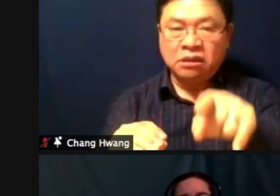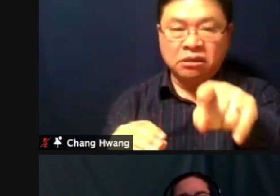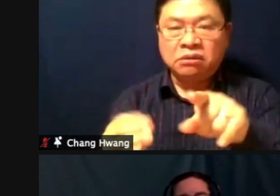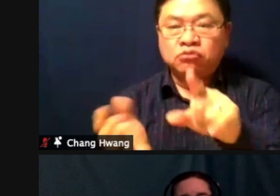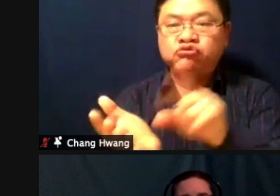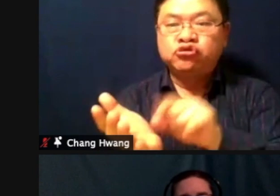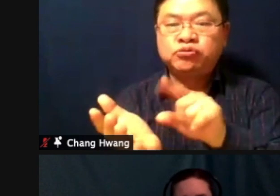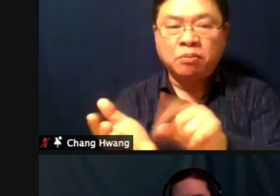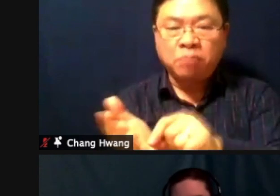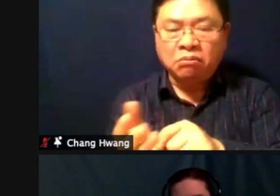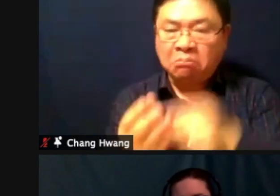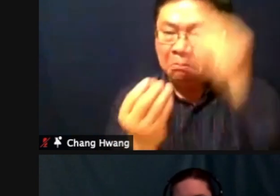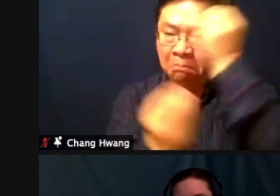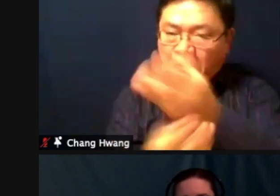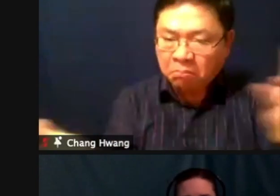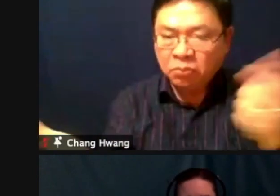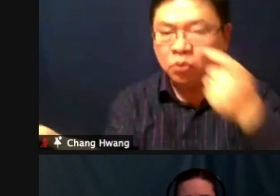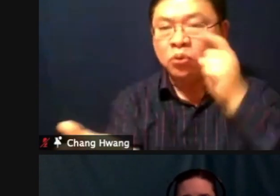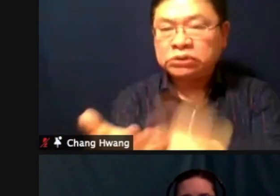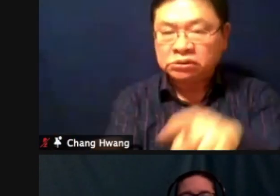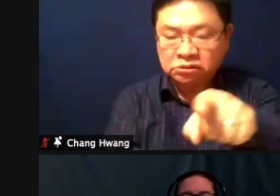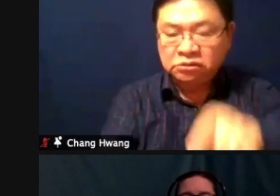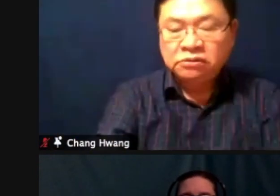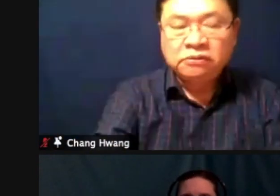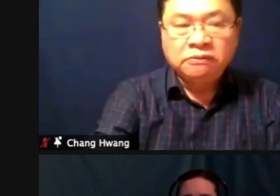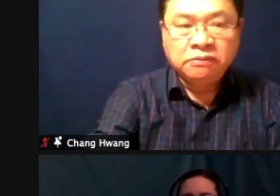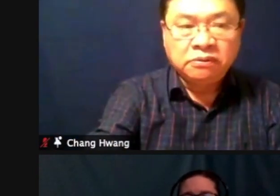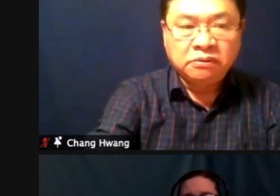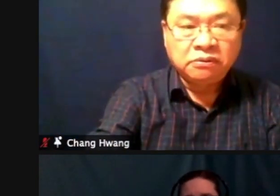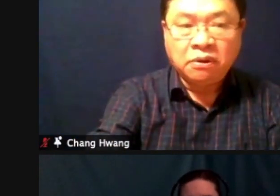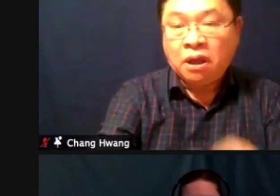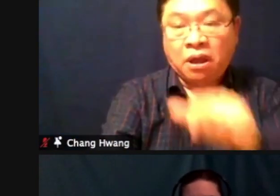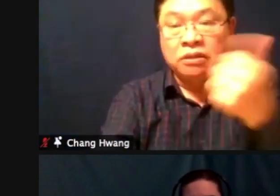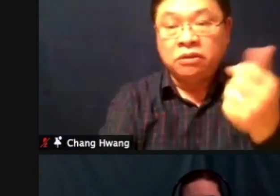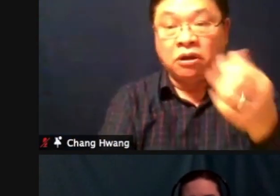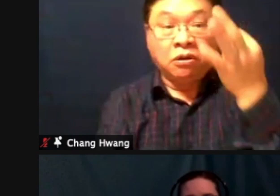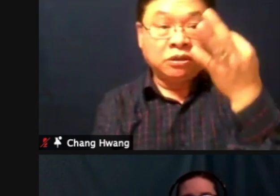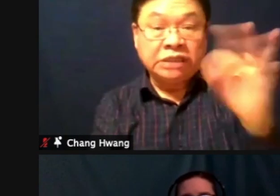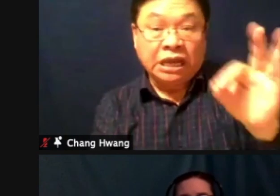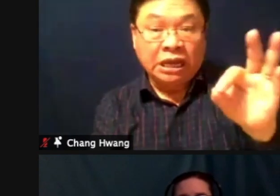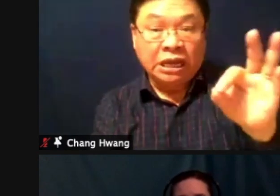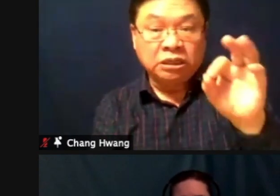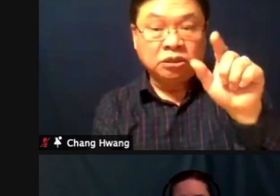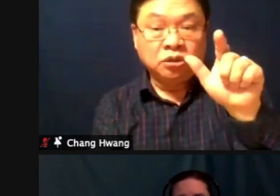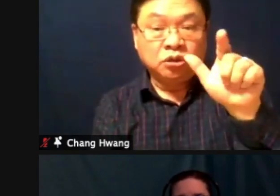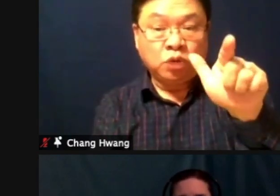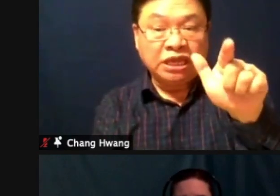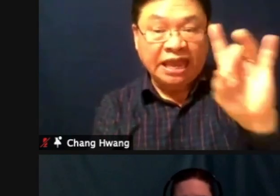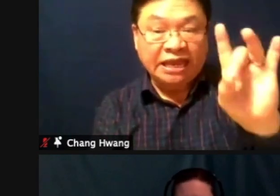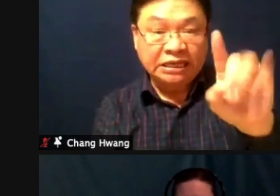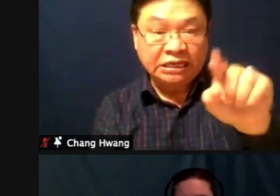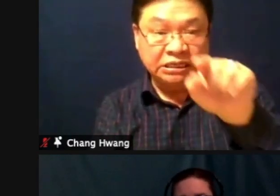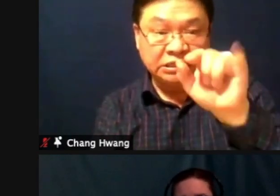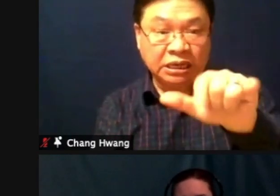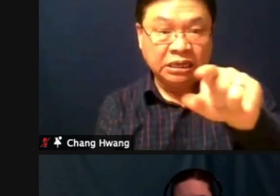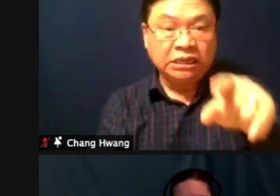language but wanted to expand their understanding and knowledge of sign language. So this newspaper provided advertising and a way for